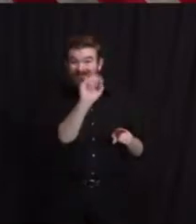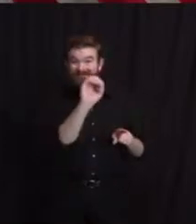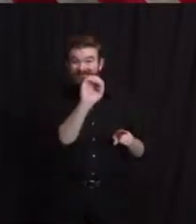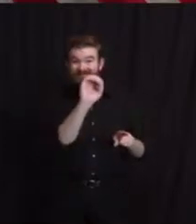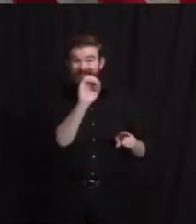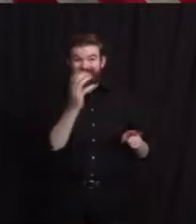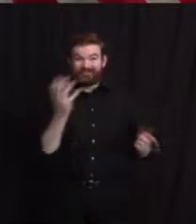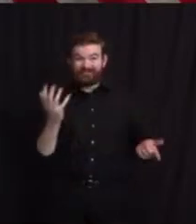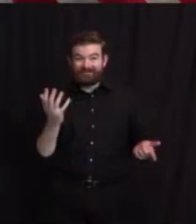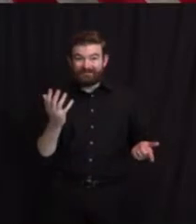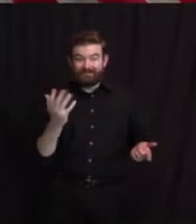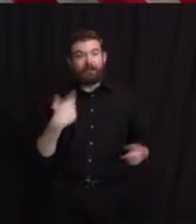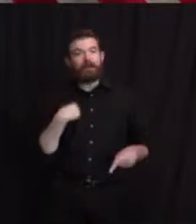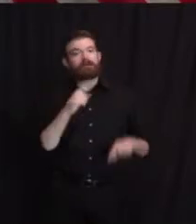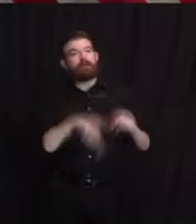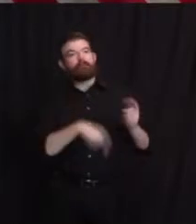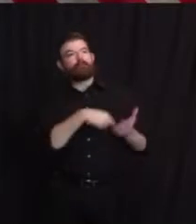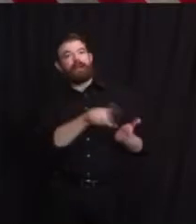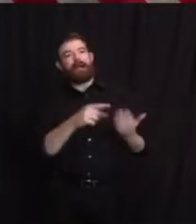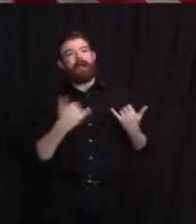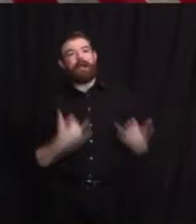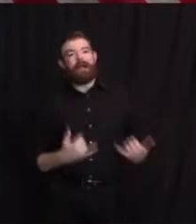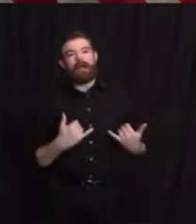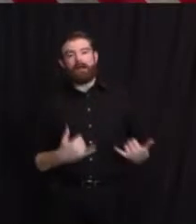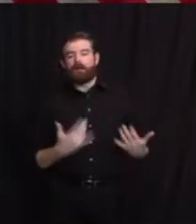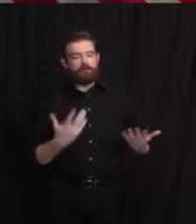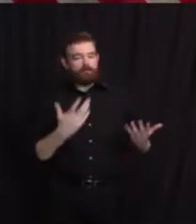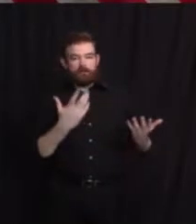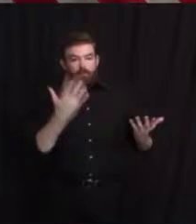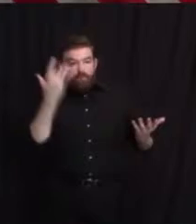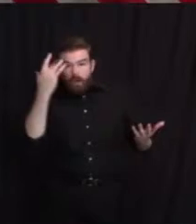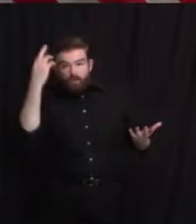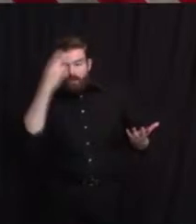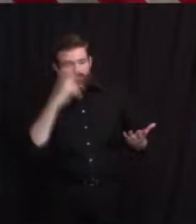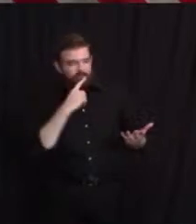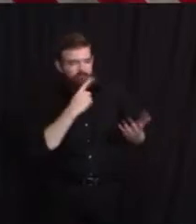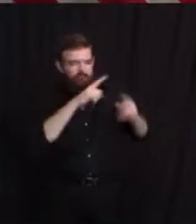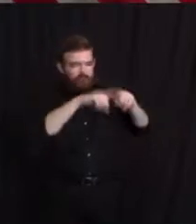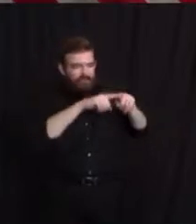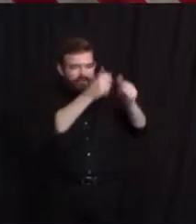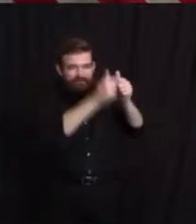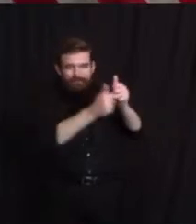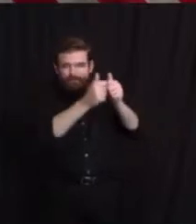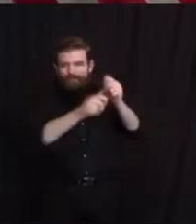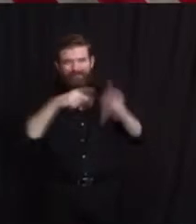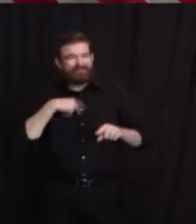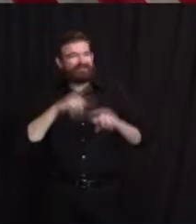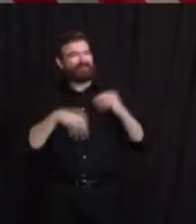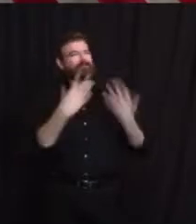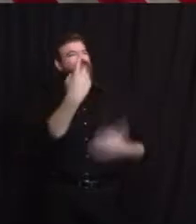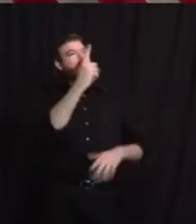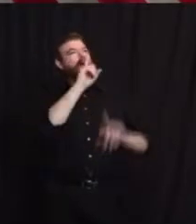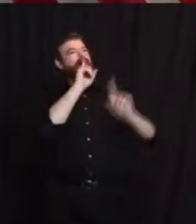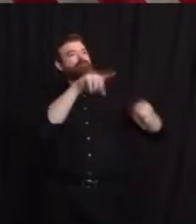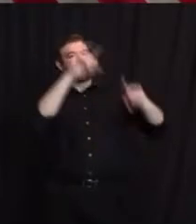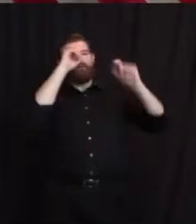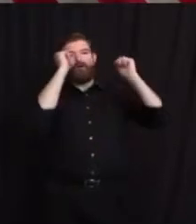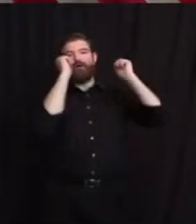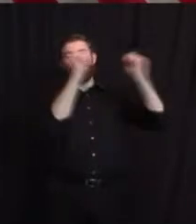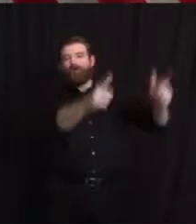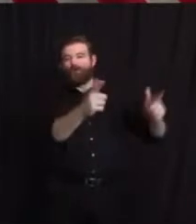of the person to somebody on my team. Dan, where are you? Dan Bryan, that guy right there, and we'll follow up, because they invariably, and when I say